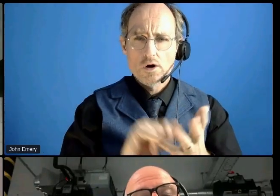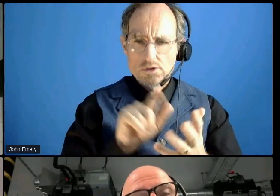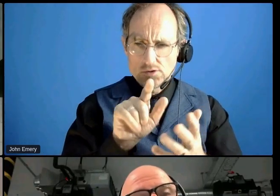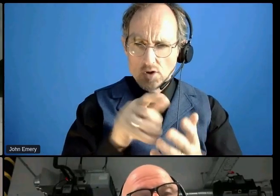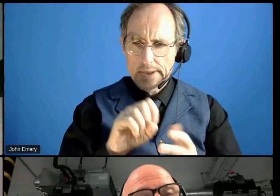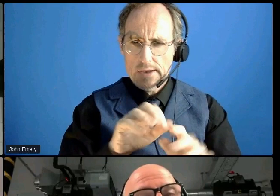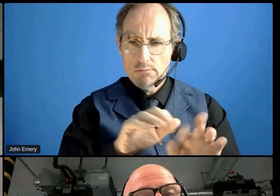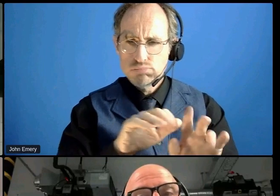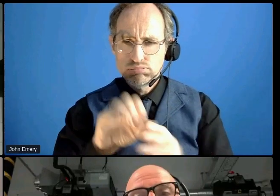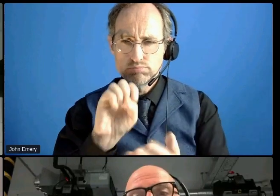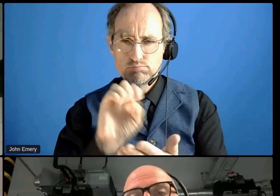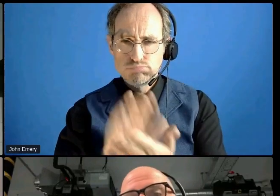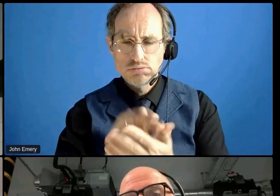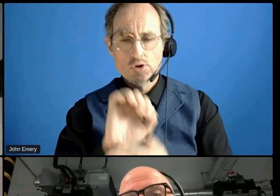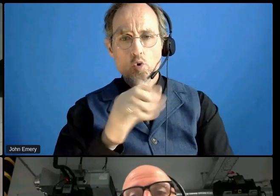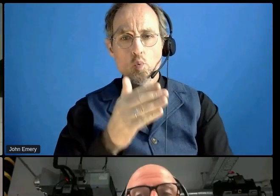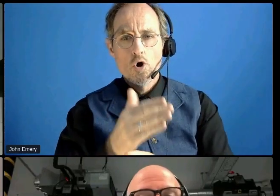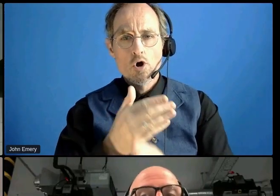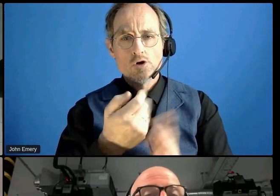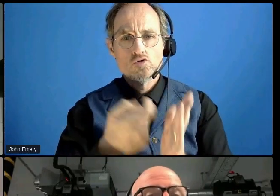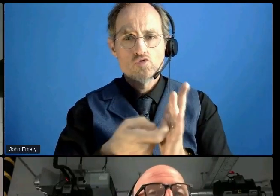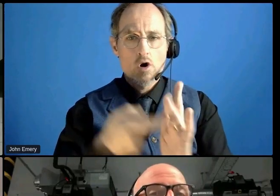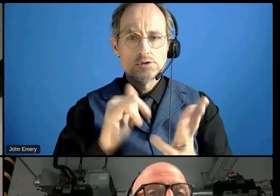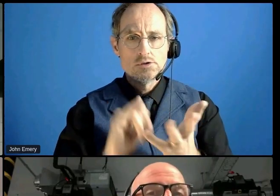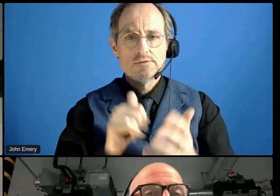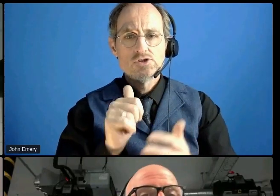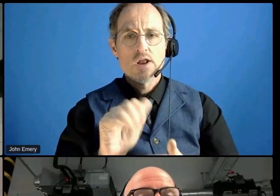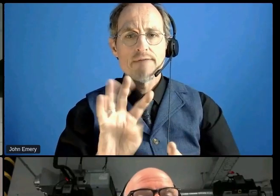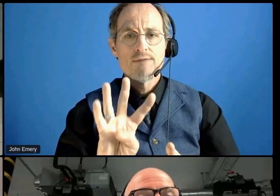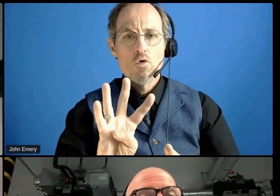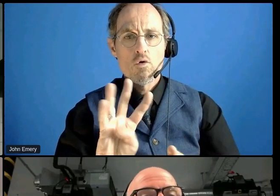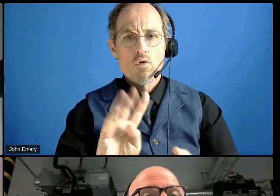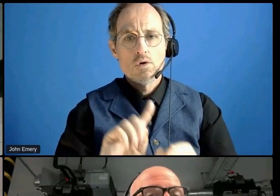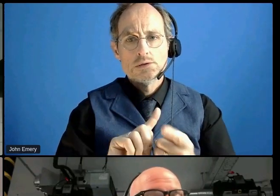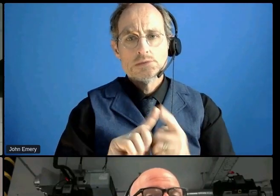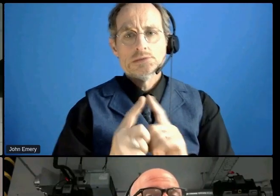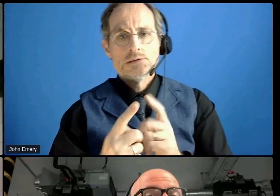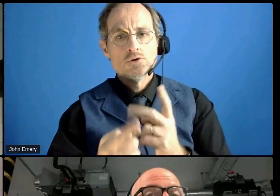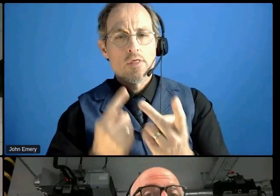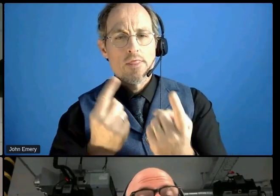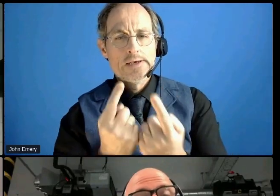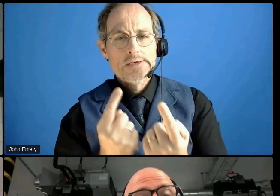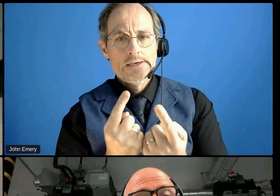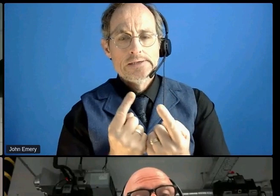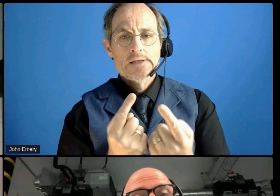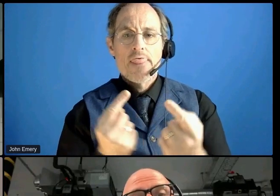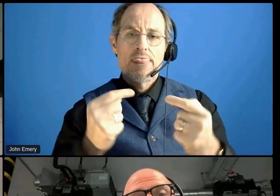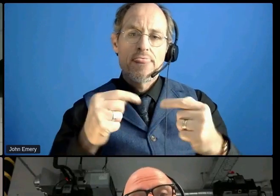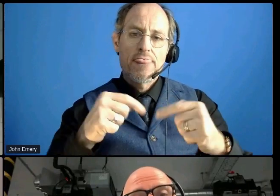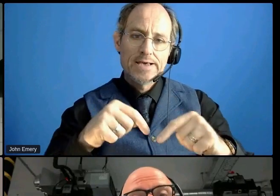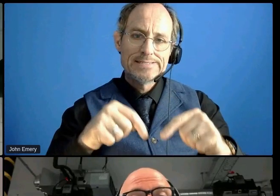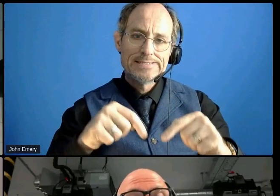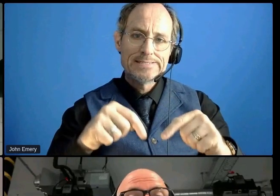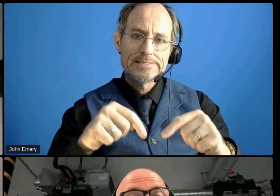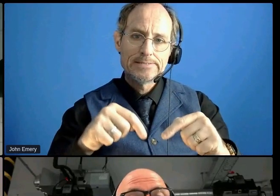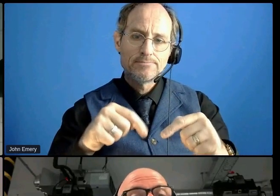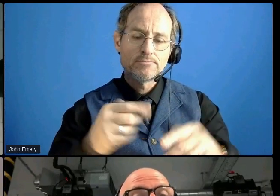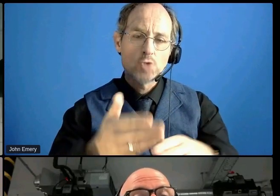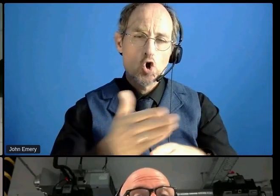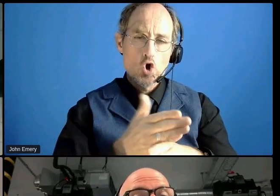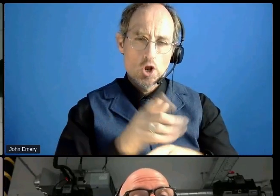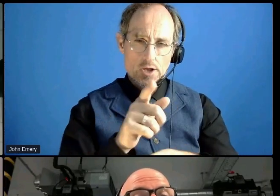Fred, you can't hear me. No, he can't. So that's a different reason, I think. So I think the digital